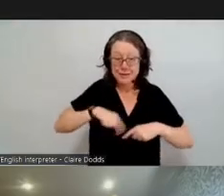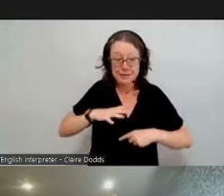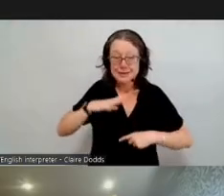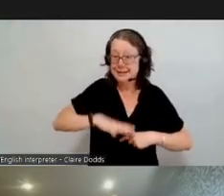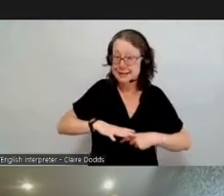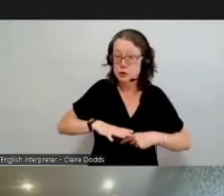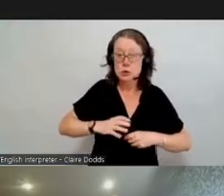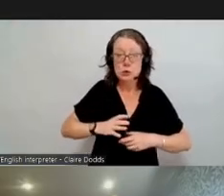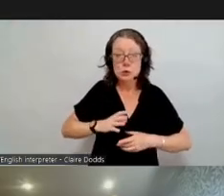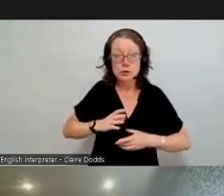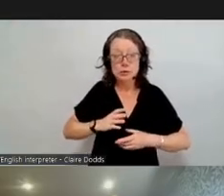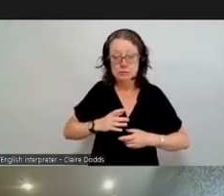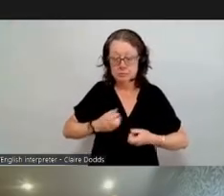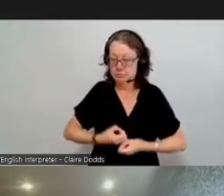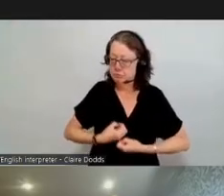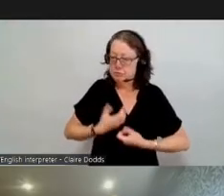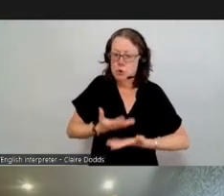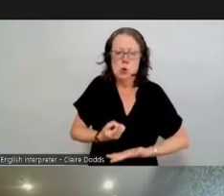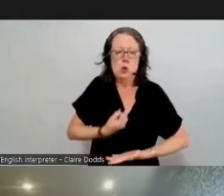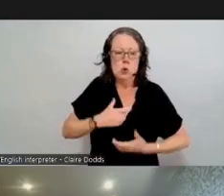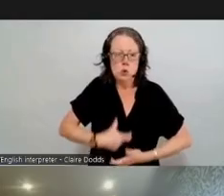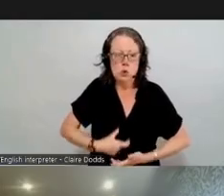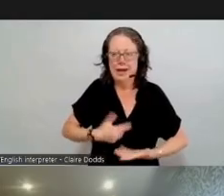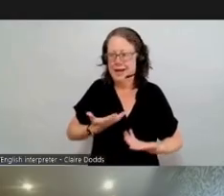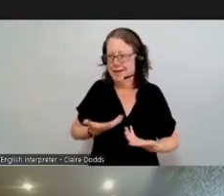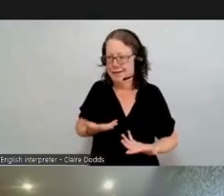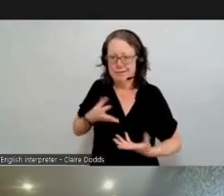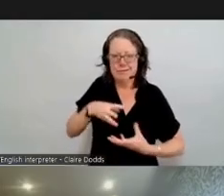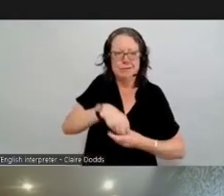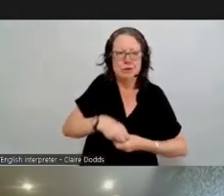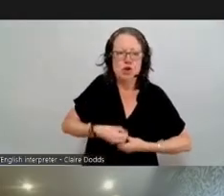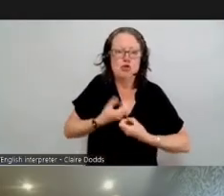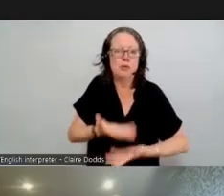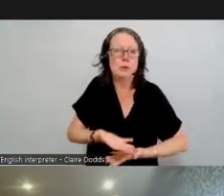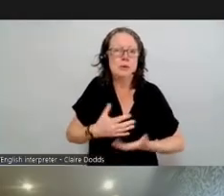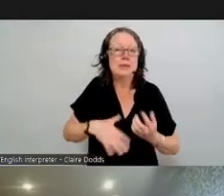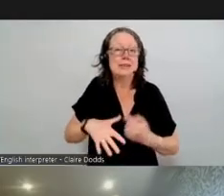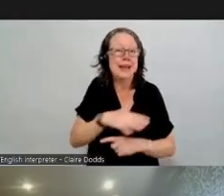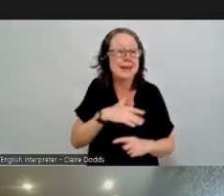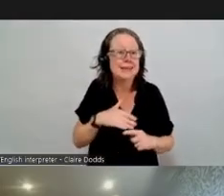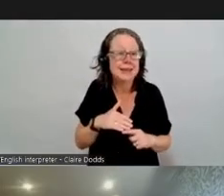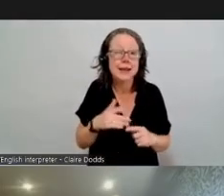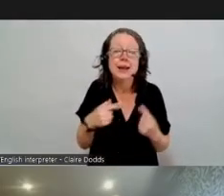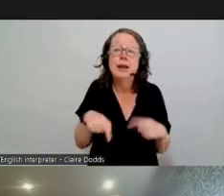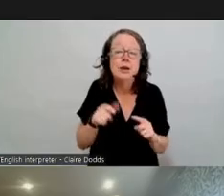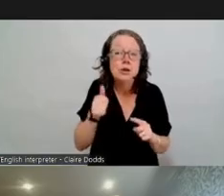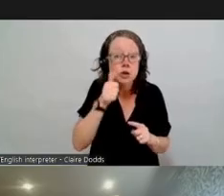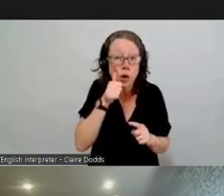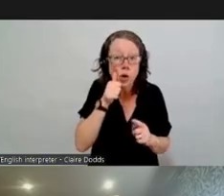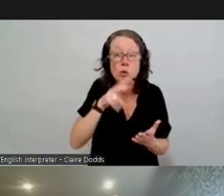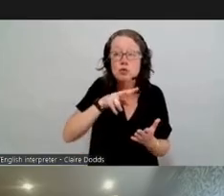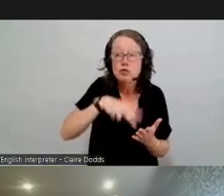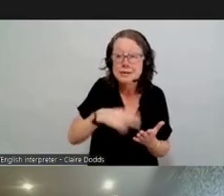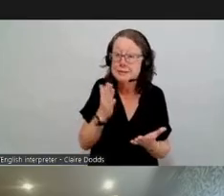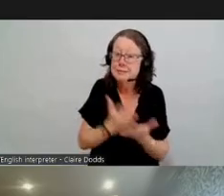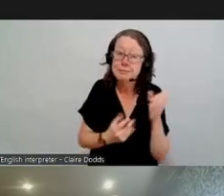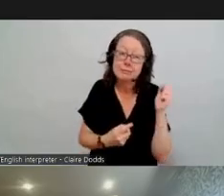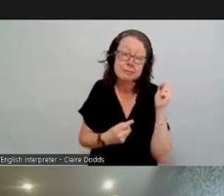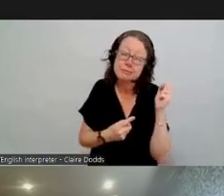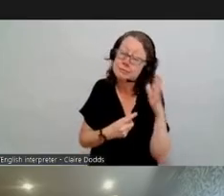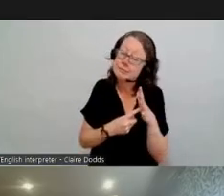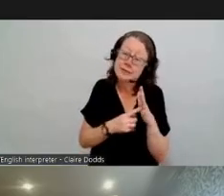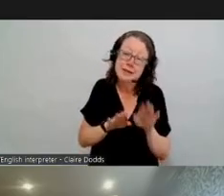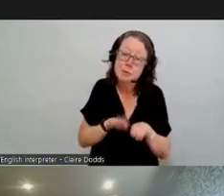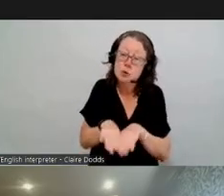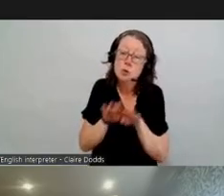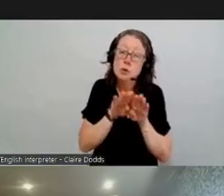We also know that reading is the most universal form of cultural expression and the entry point that most people have